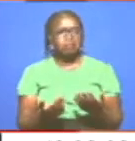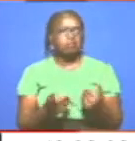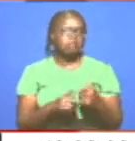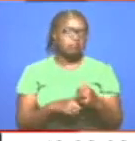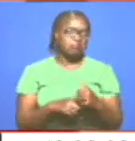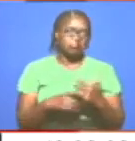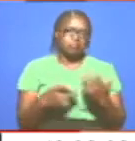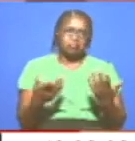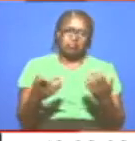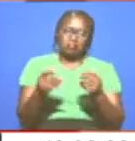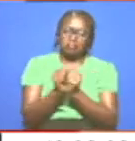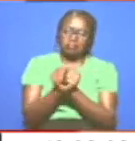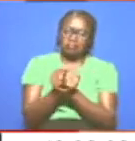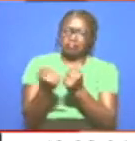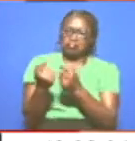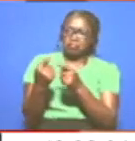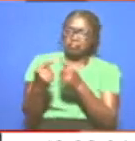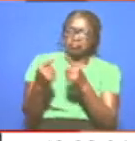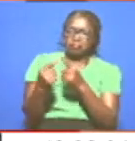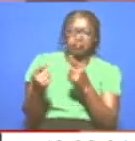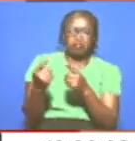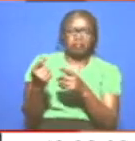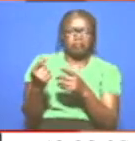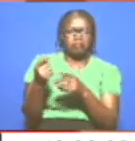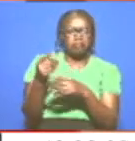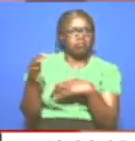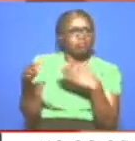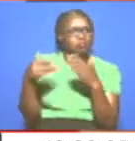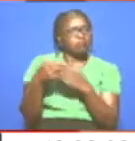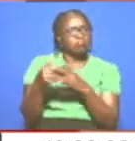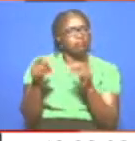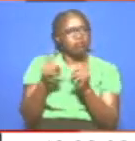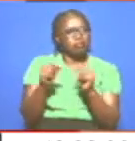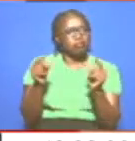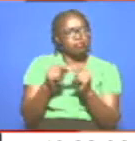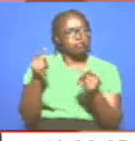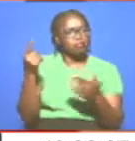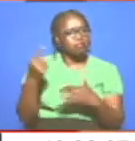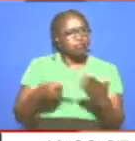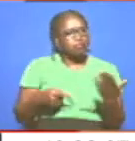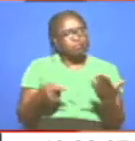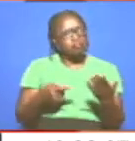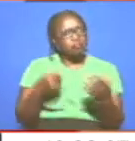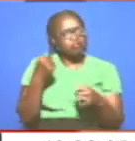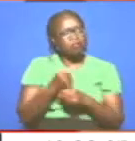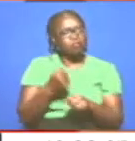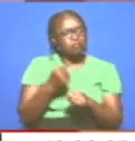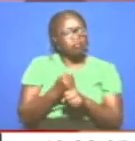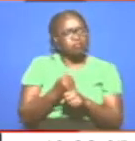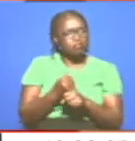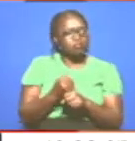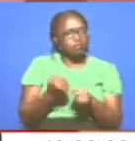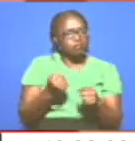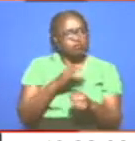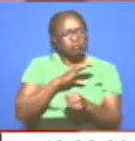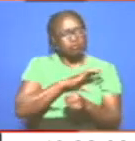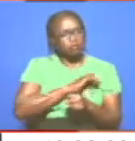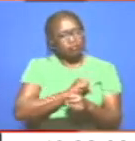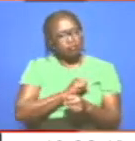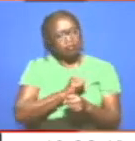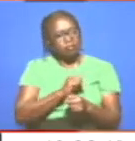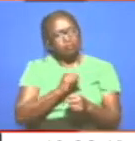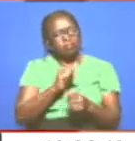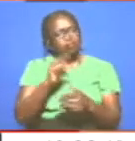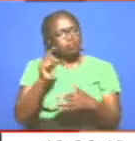10 years. What's the whole messaging and, you know, working such that you're working patiently, looking at what's